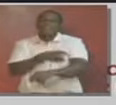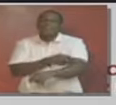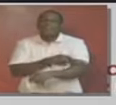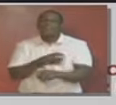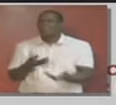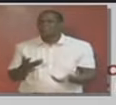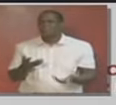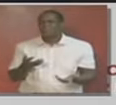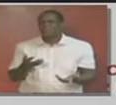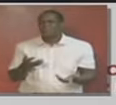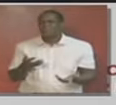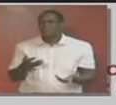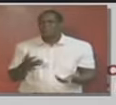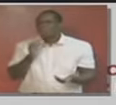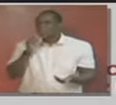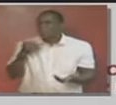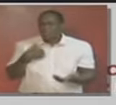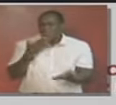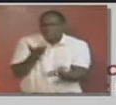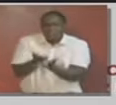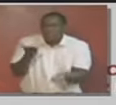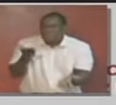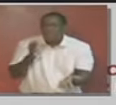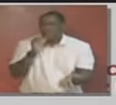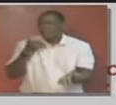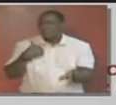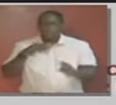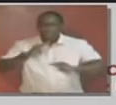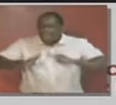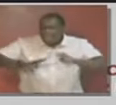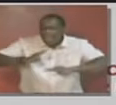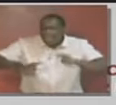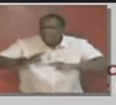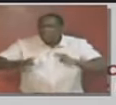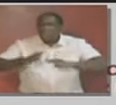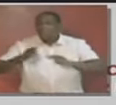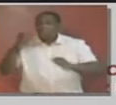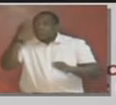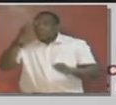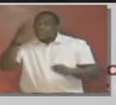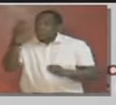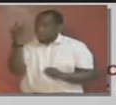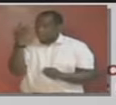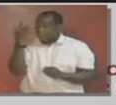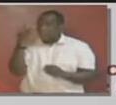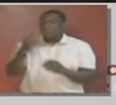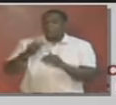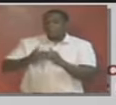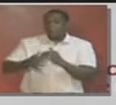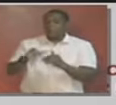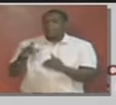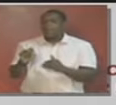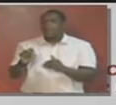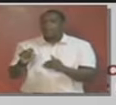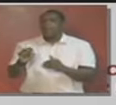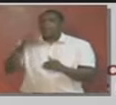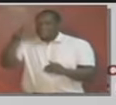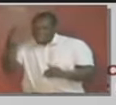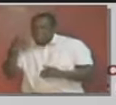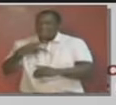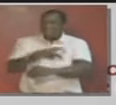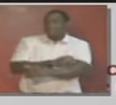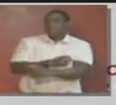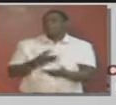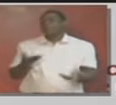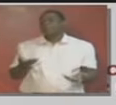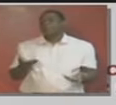no rational or biological sort of pathway that would generally lead to increased clotting after the vaccination in the